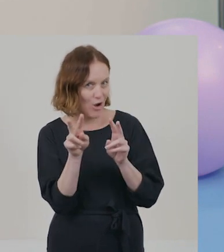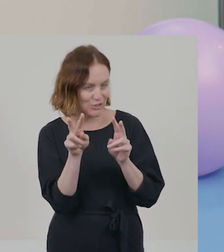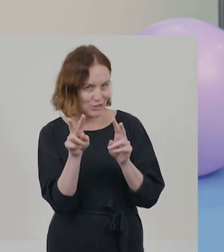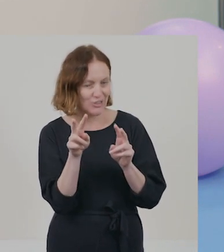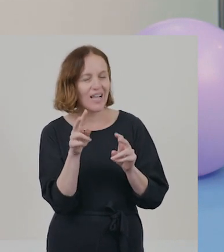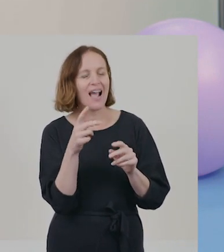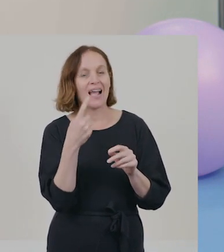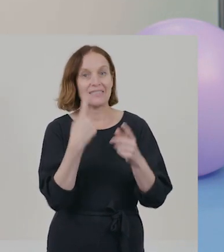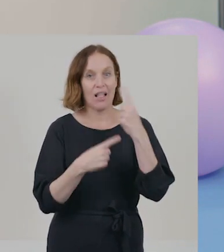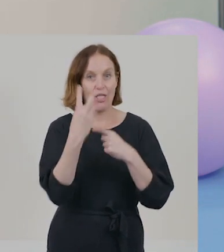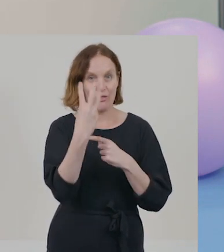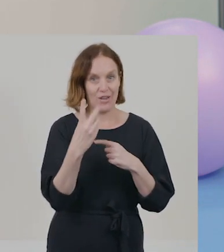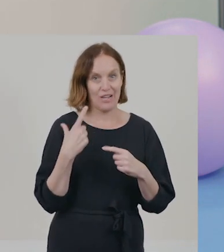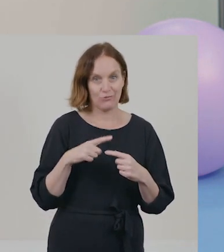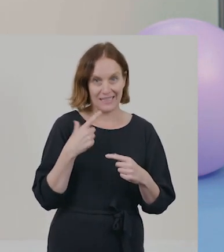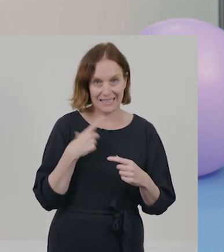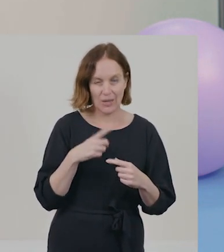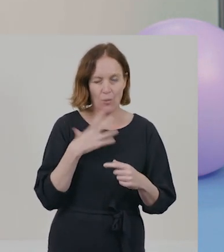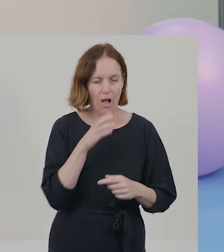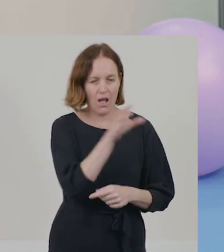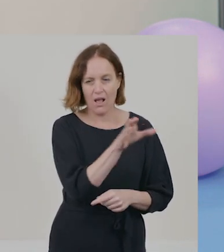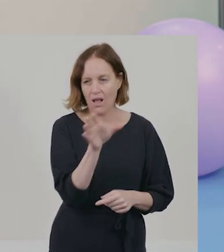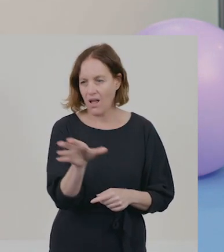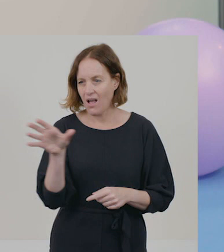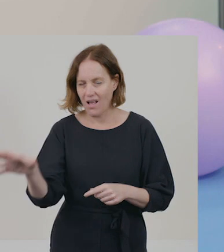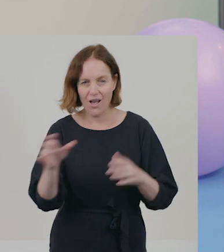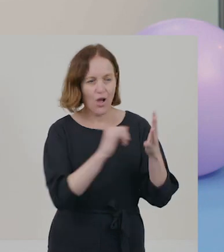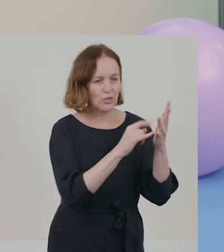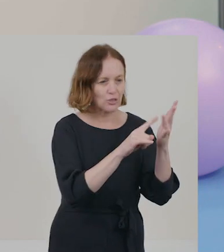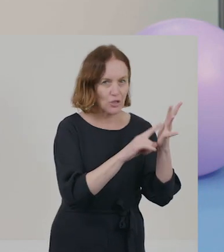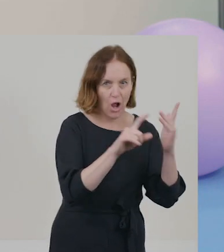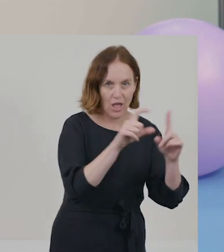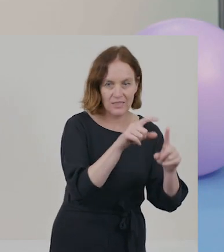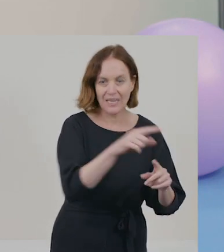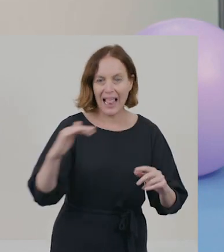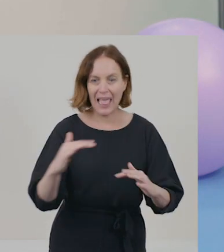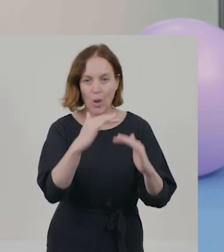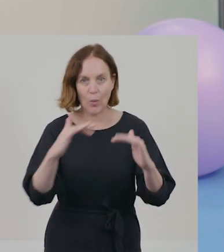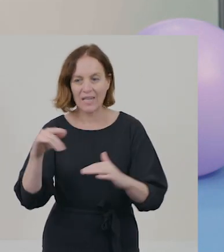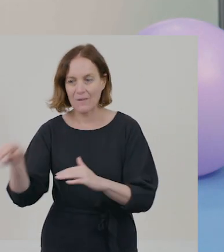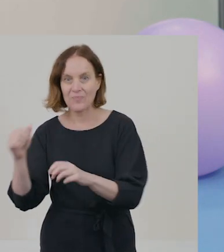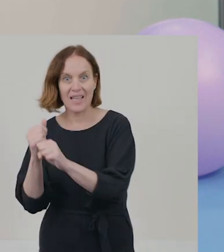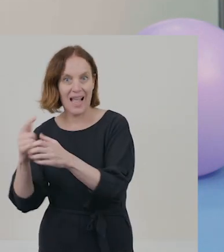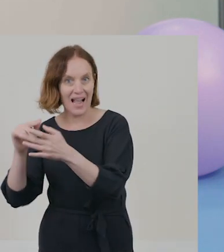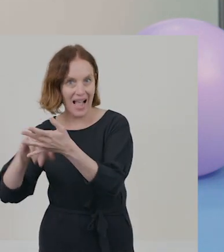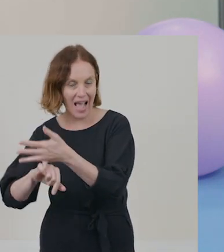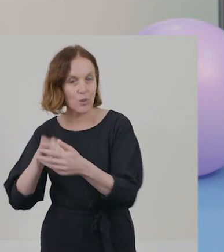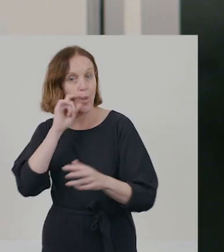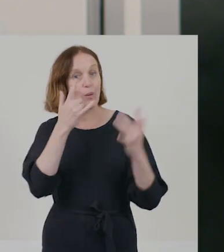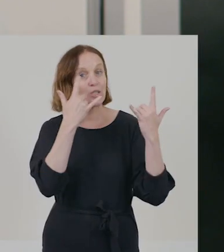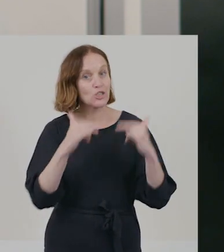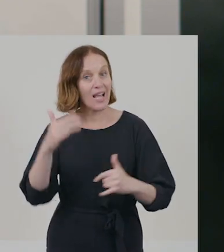3 reasons to explain your classifications. Make sure you remember them because we're going to check them at the